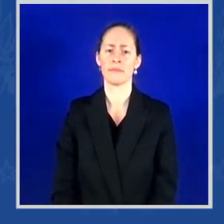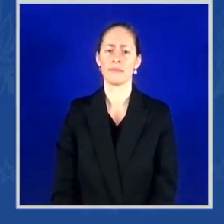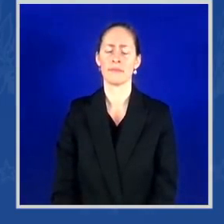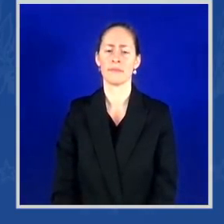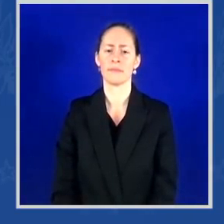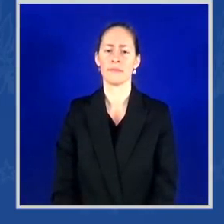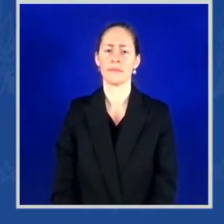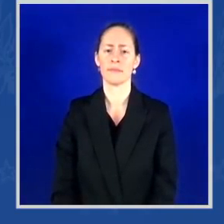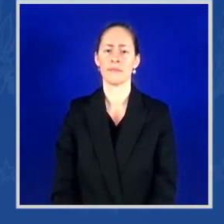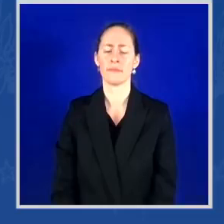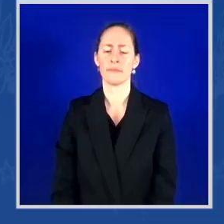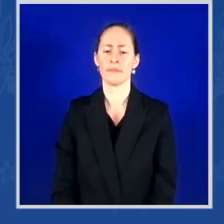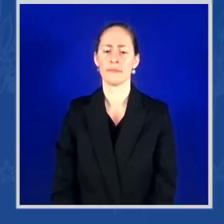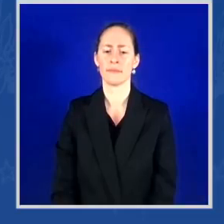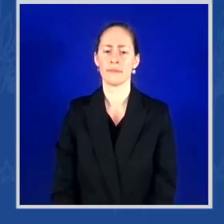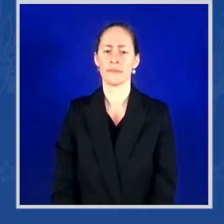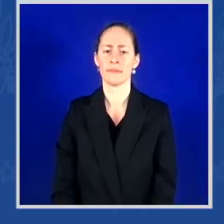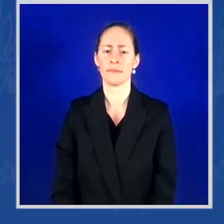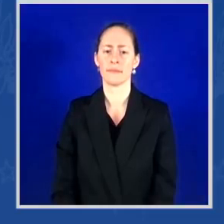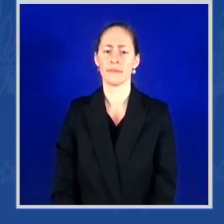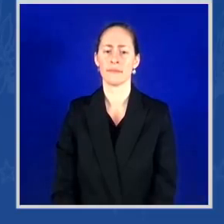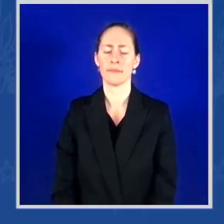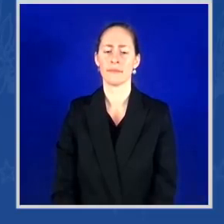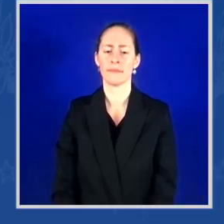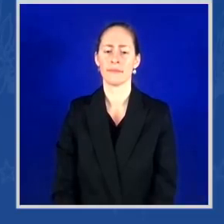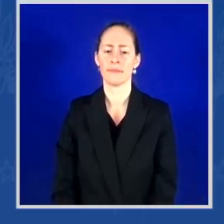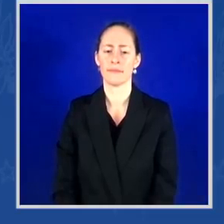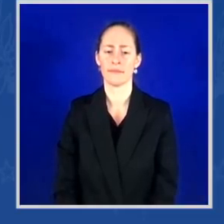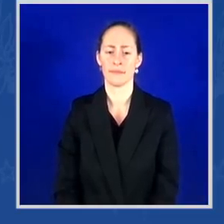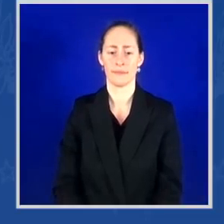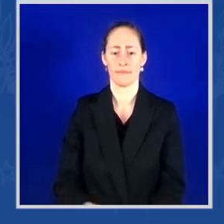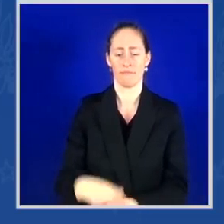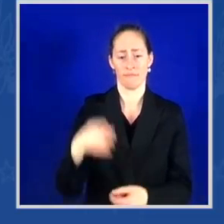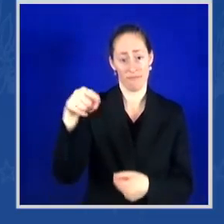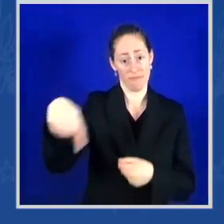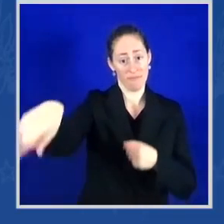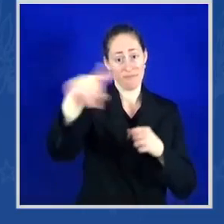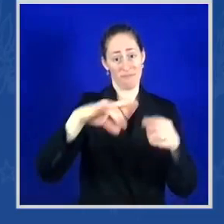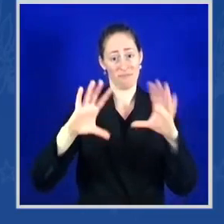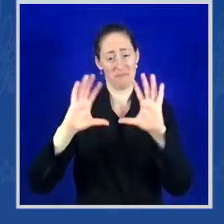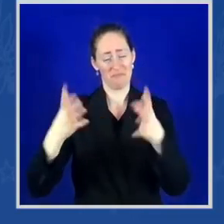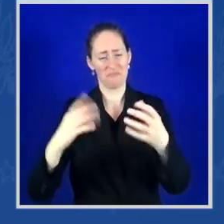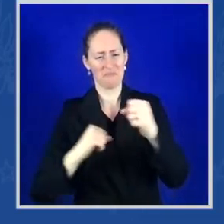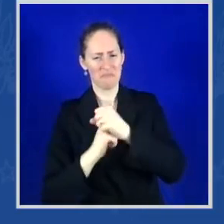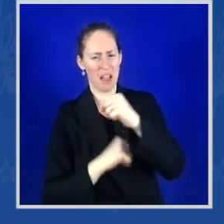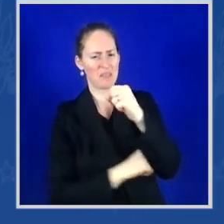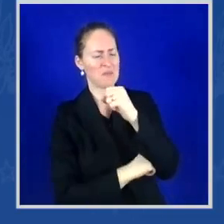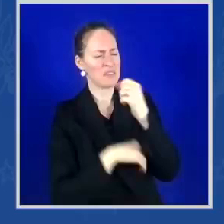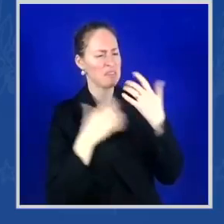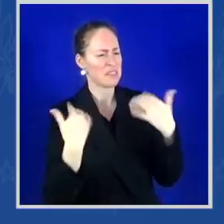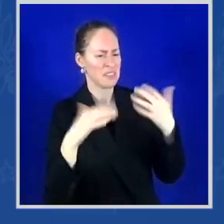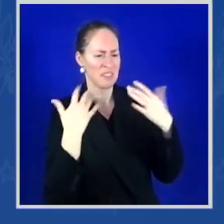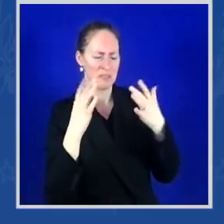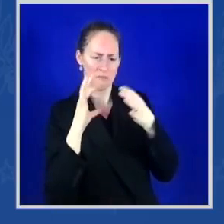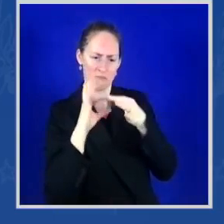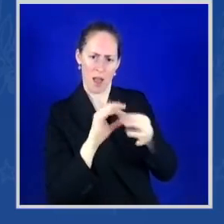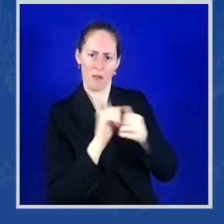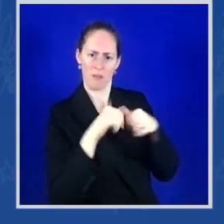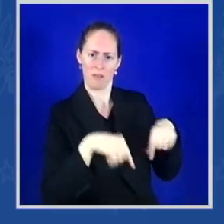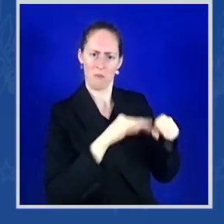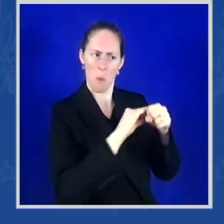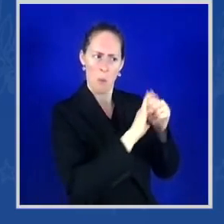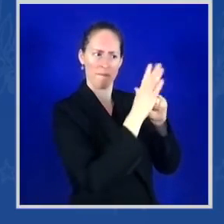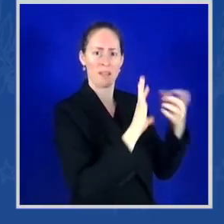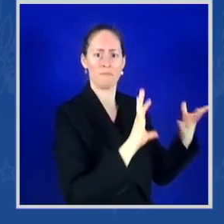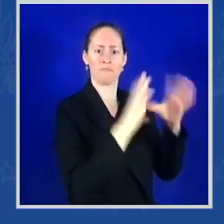They have been the backbone of our pandemic response here in Delaware. Whatever we asked, they were out there willing to